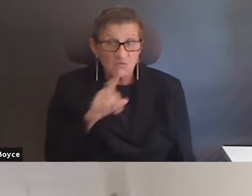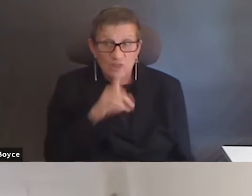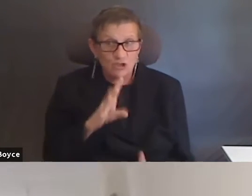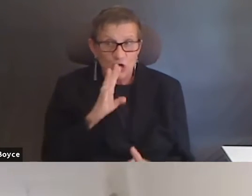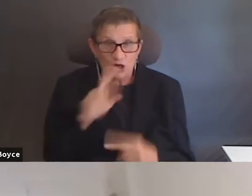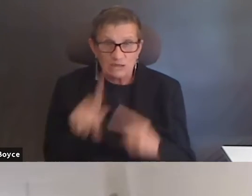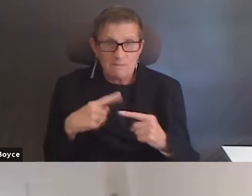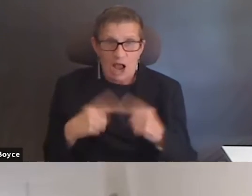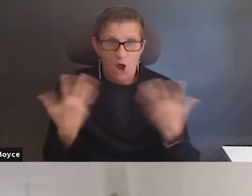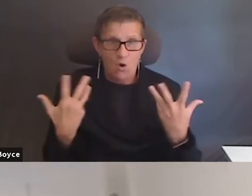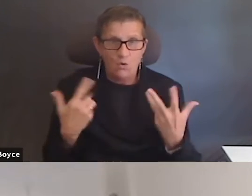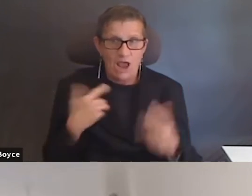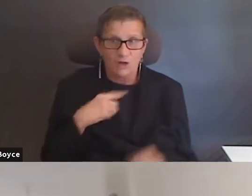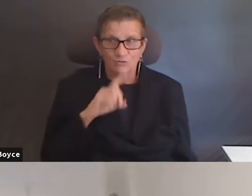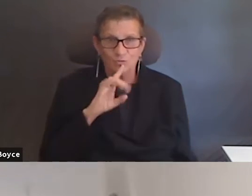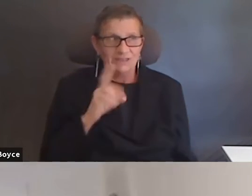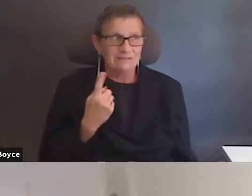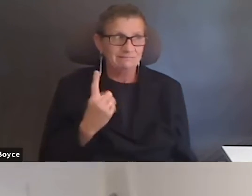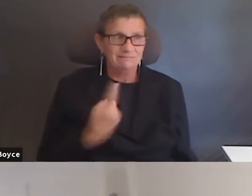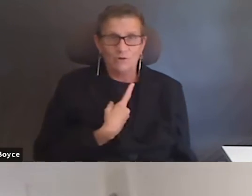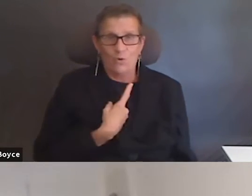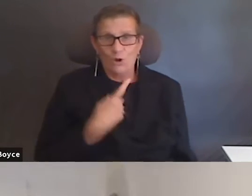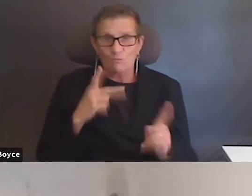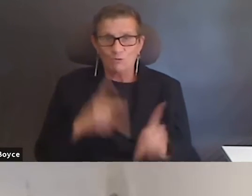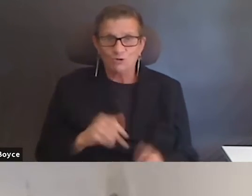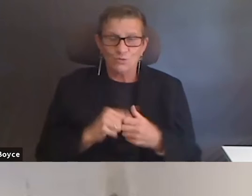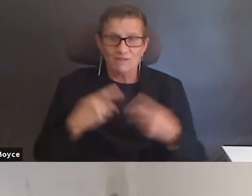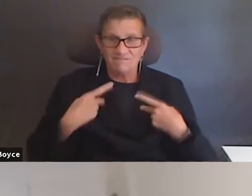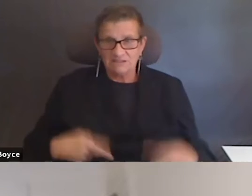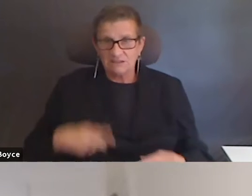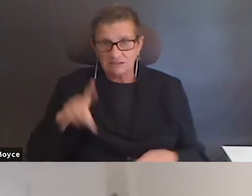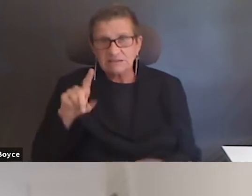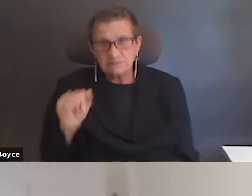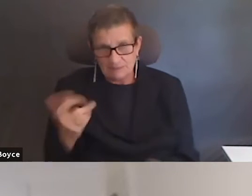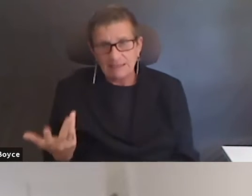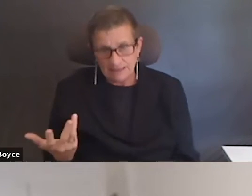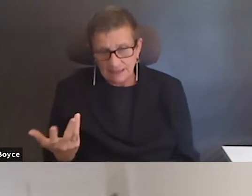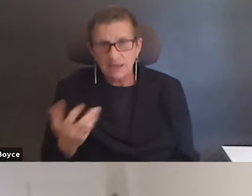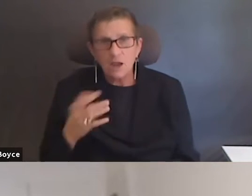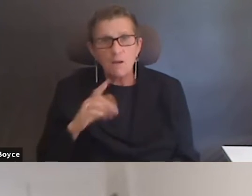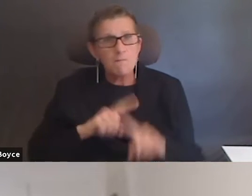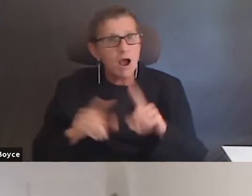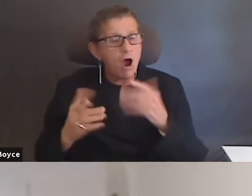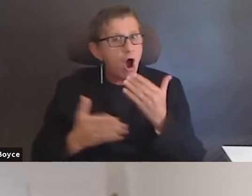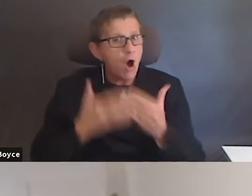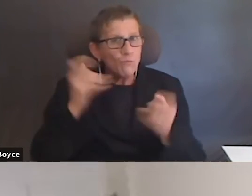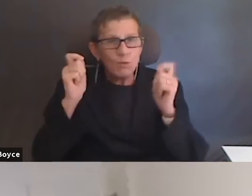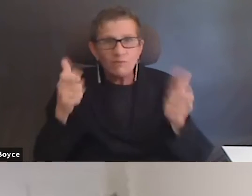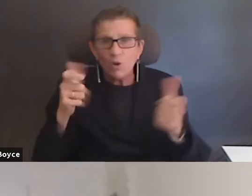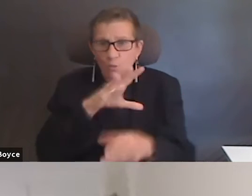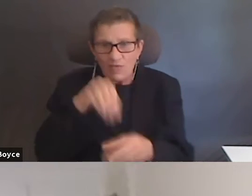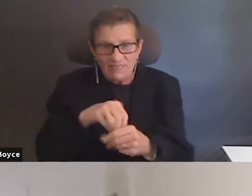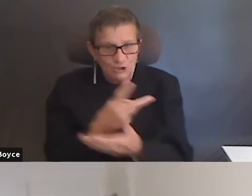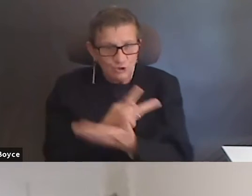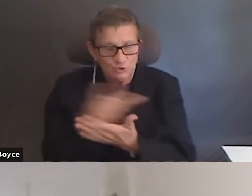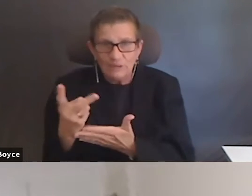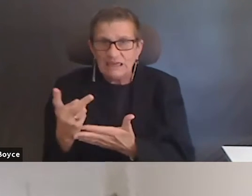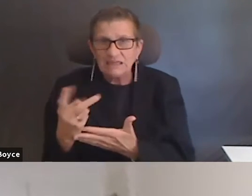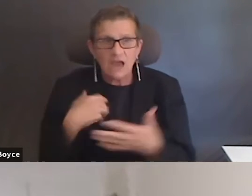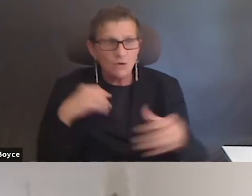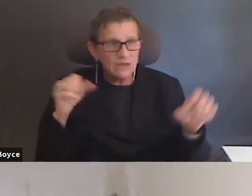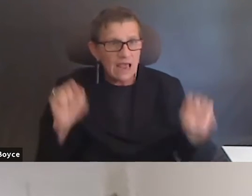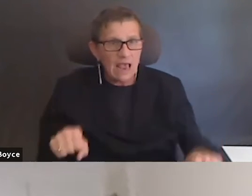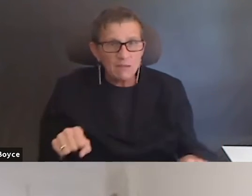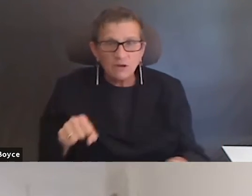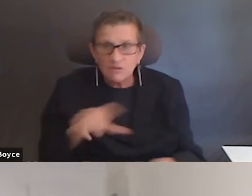was very much the only person there with a physical disability. But almost immediately within 2 weeks, I was able to